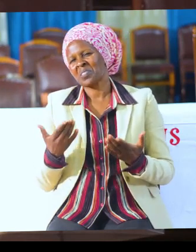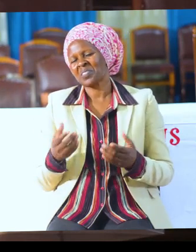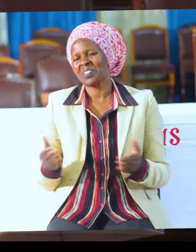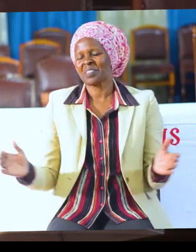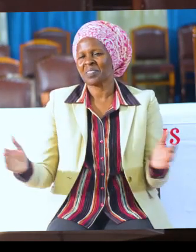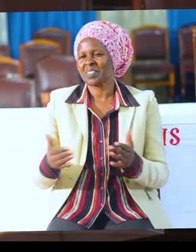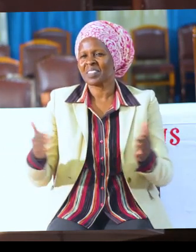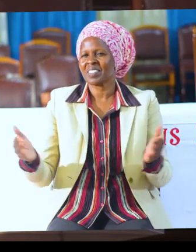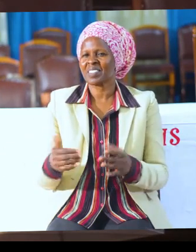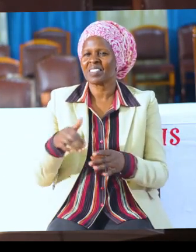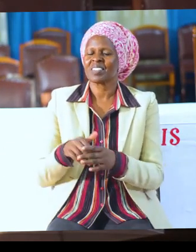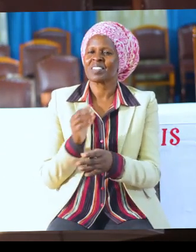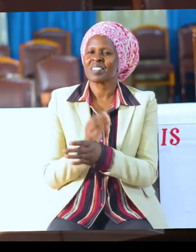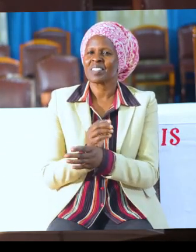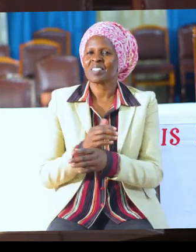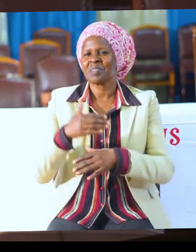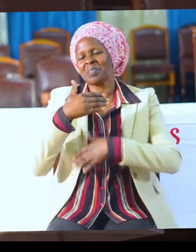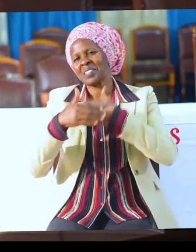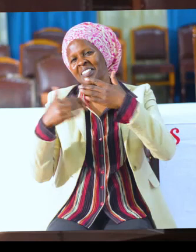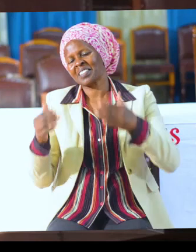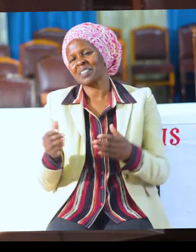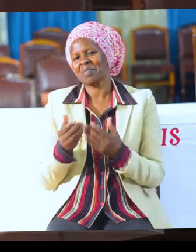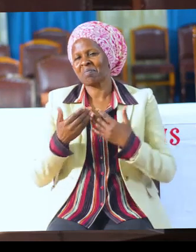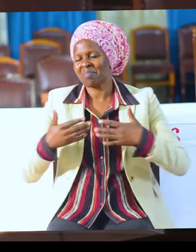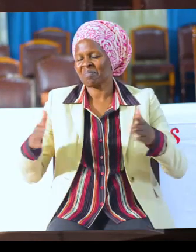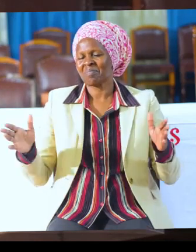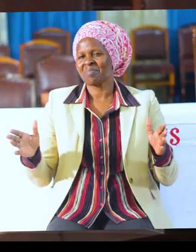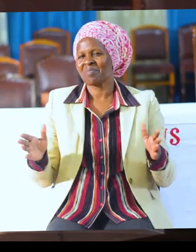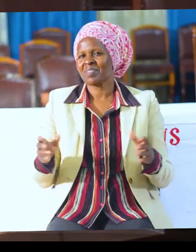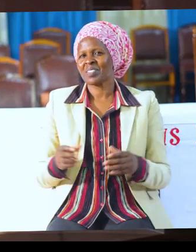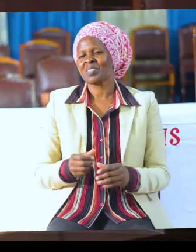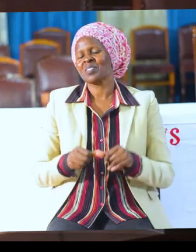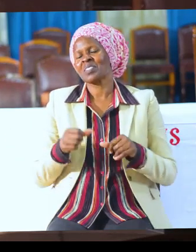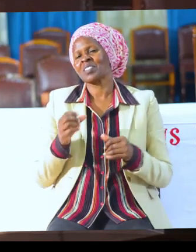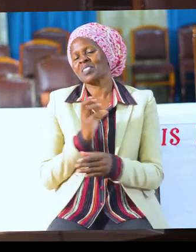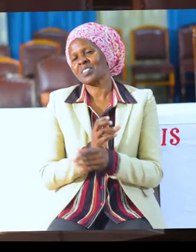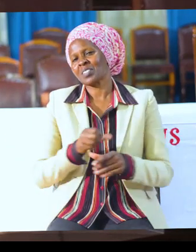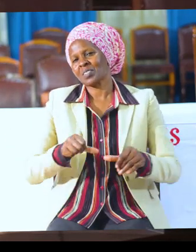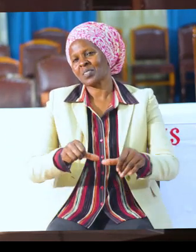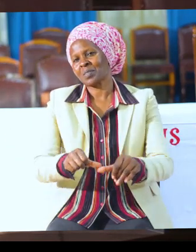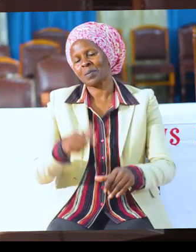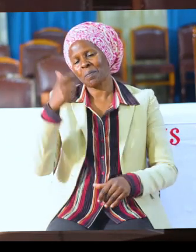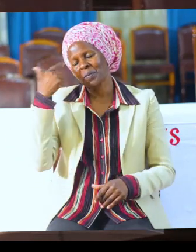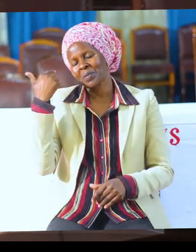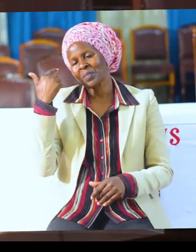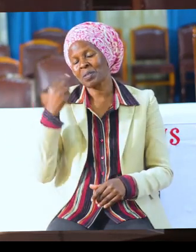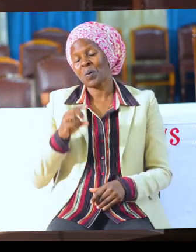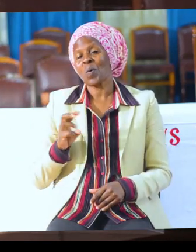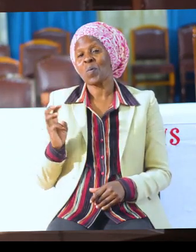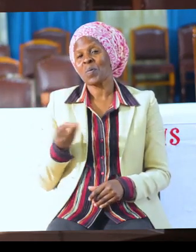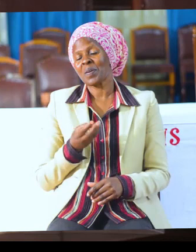the gatherings in our church buildings are suspended, that the church continues because we are able